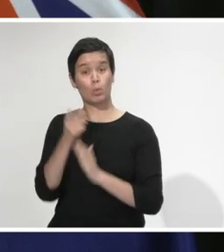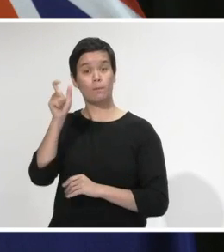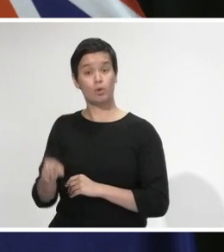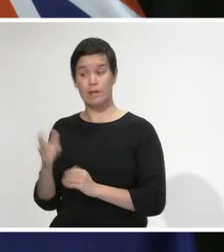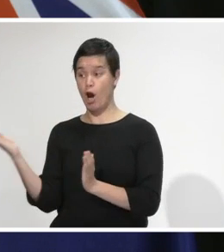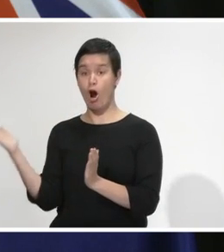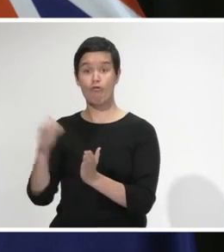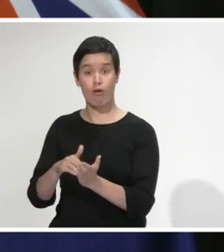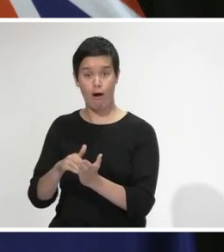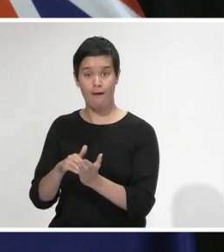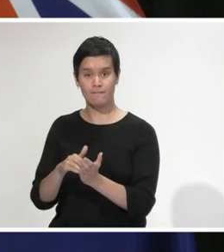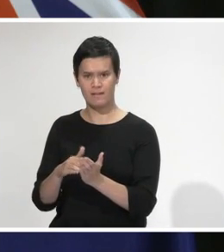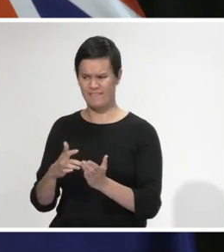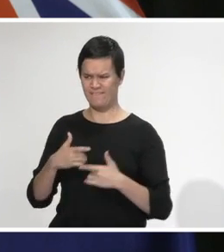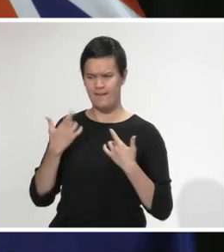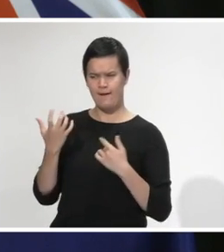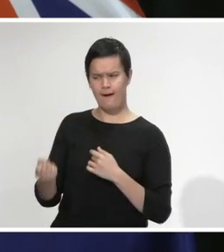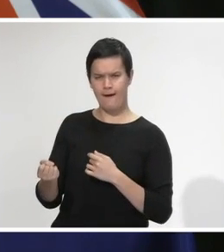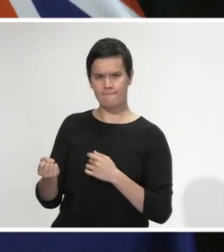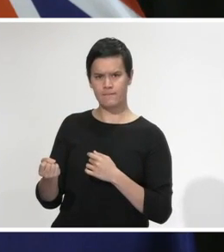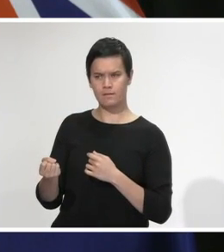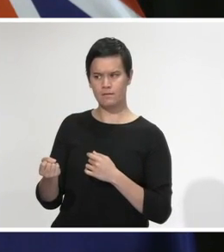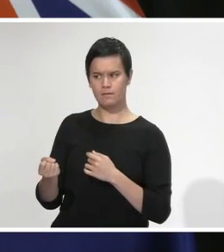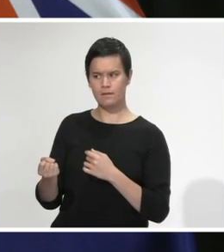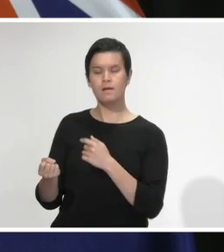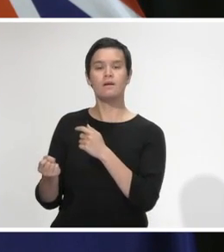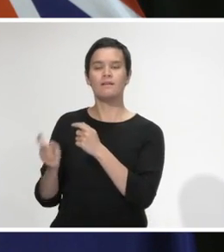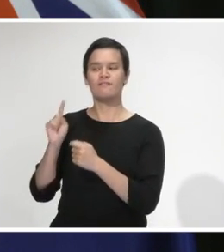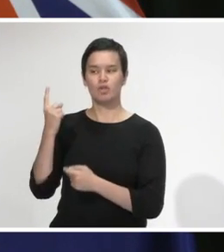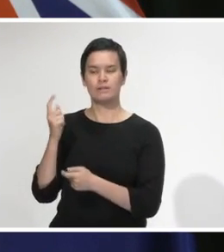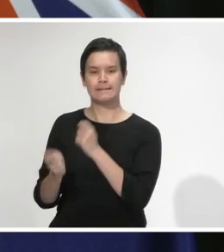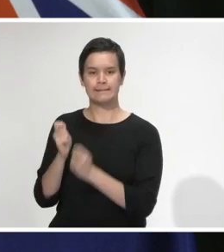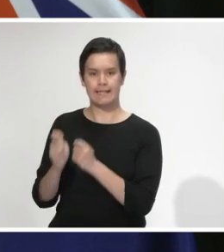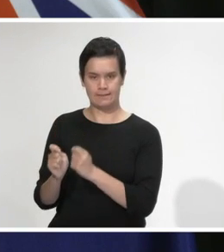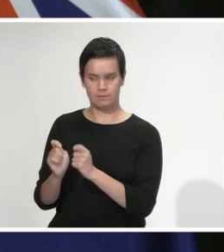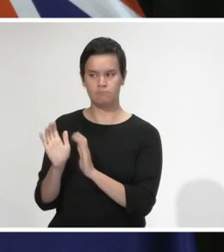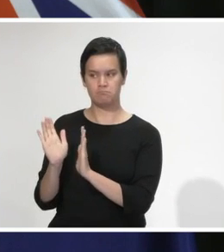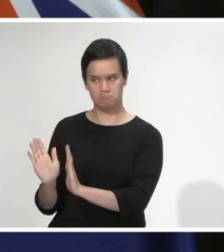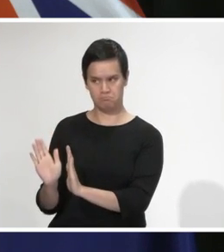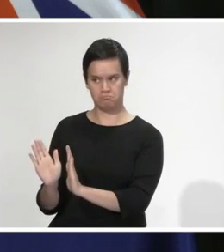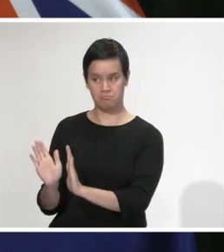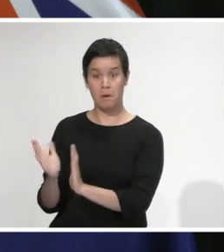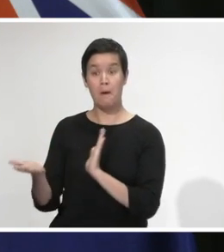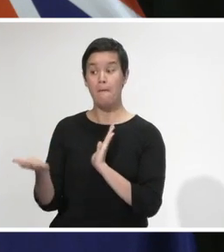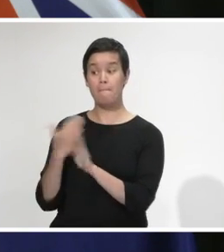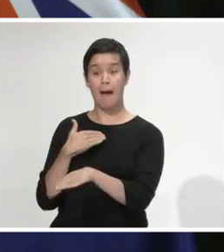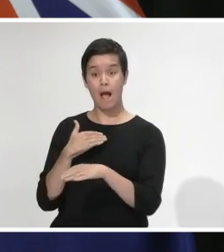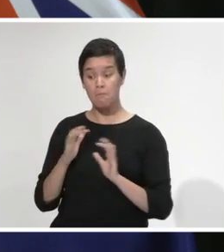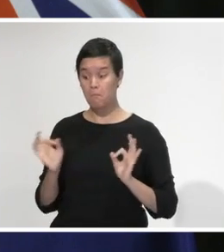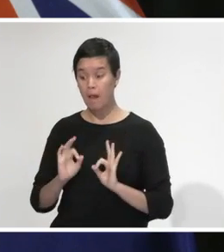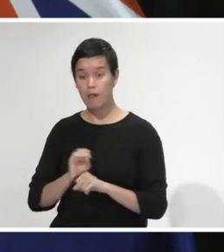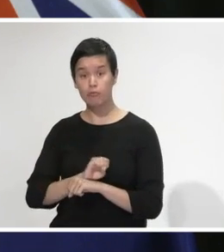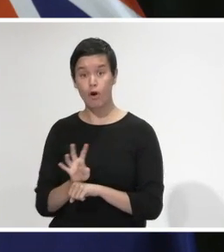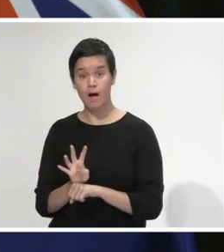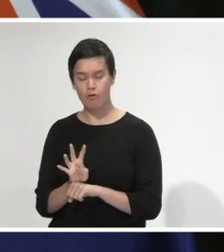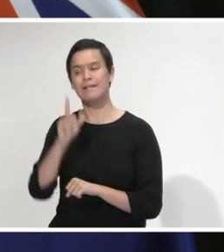a precautionary approach is taken. They are tested and they are not allowed into the facility unless they have tested negative, and